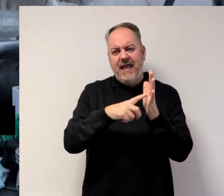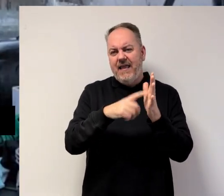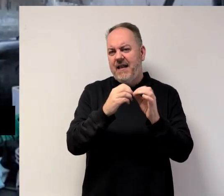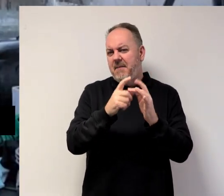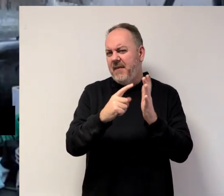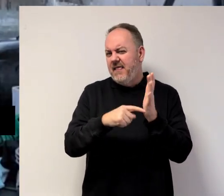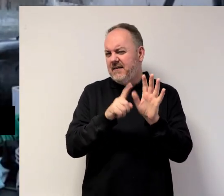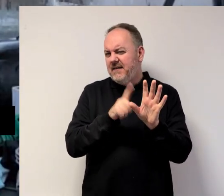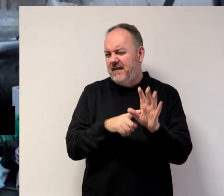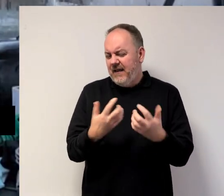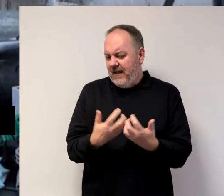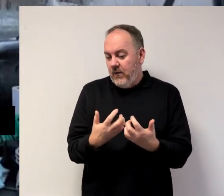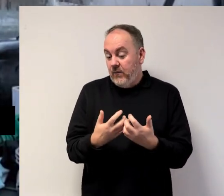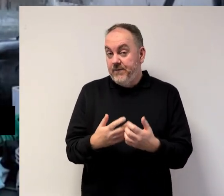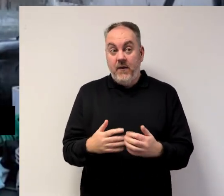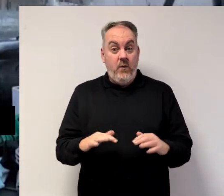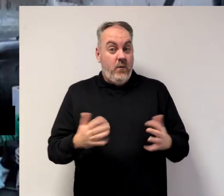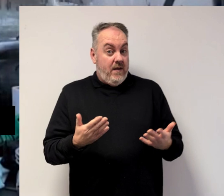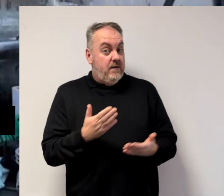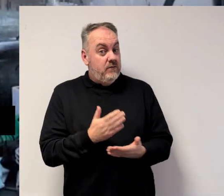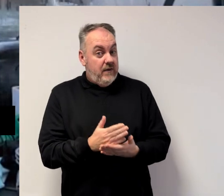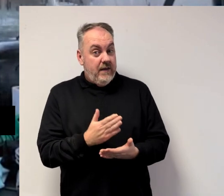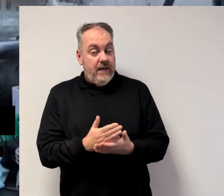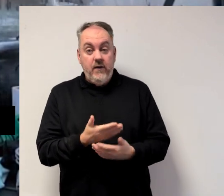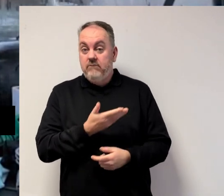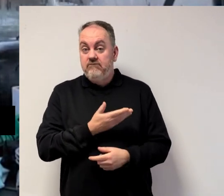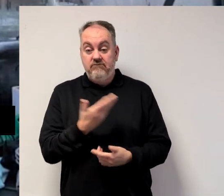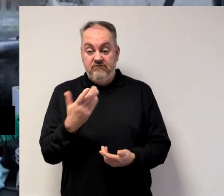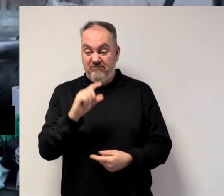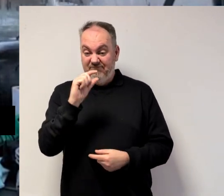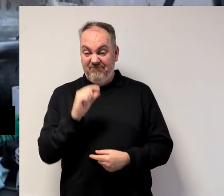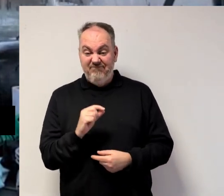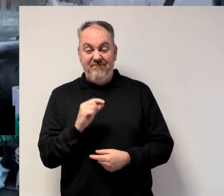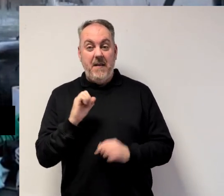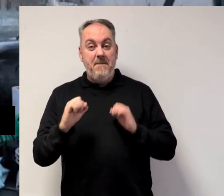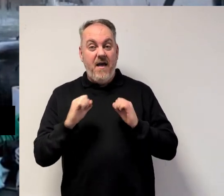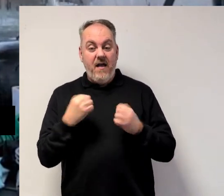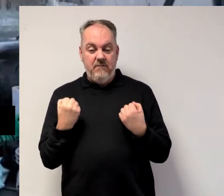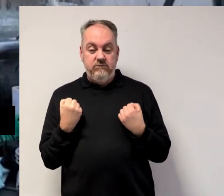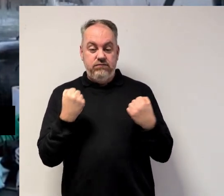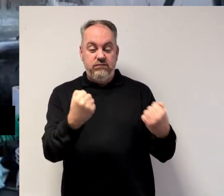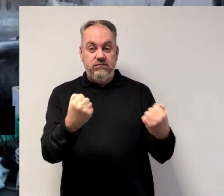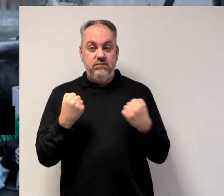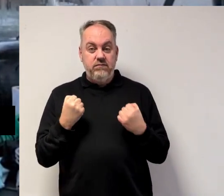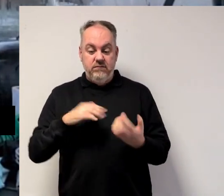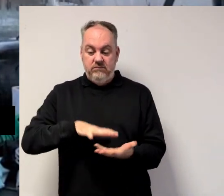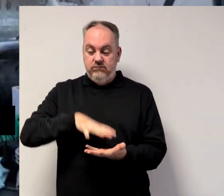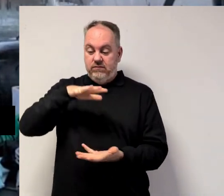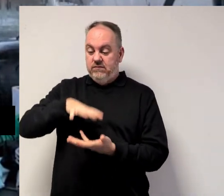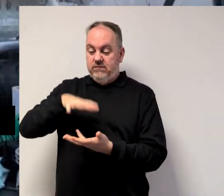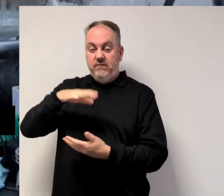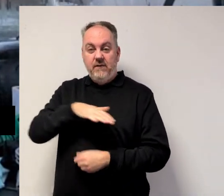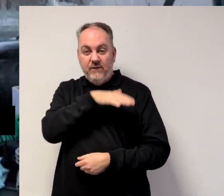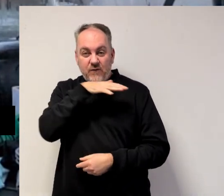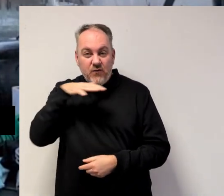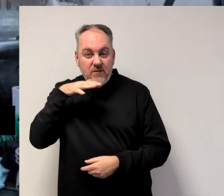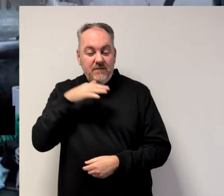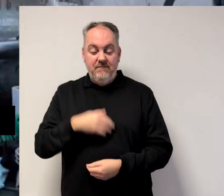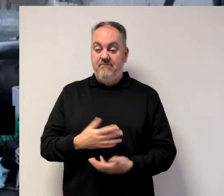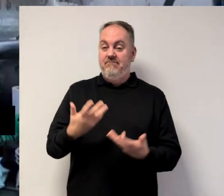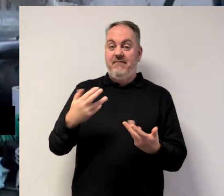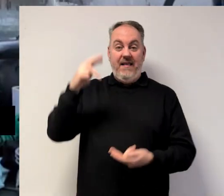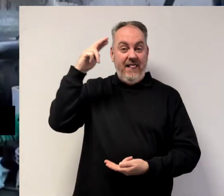You've got your carbon capture. If you've got fruit trees, they help with climate